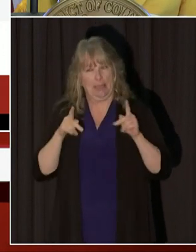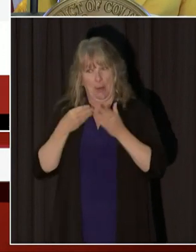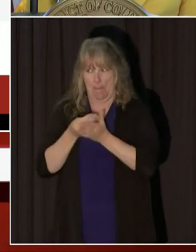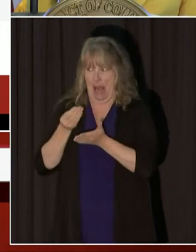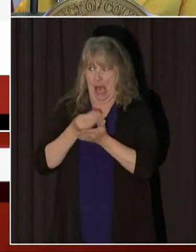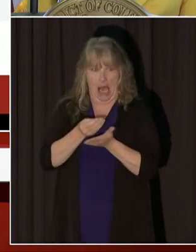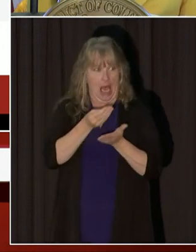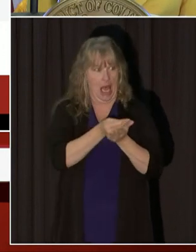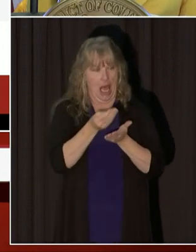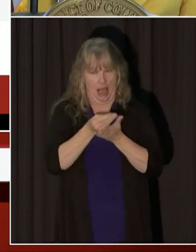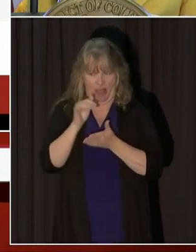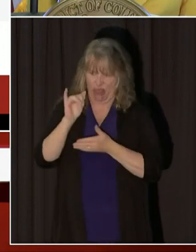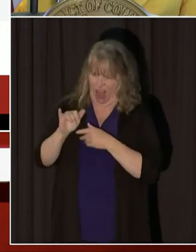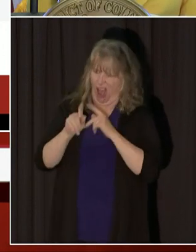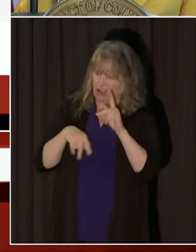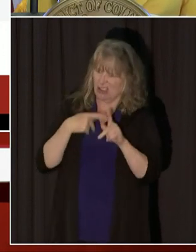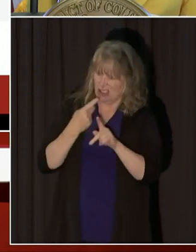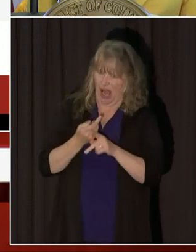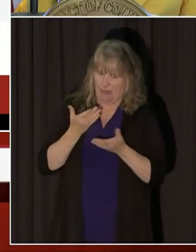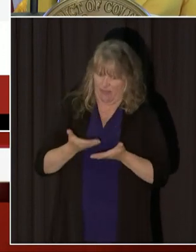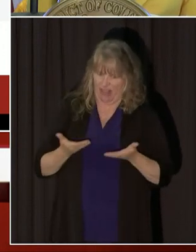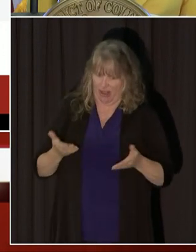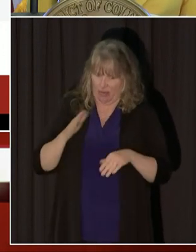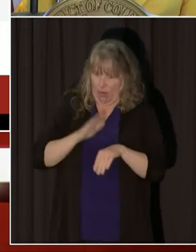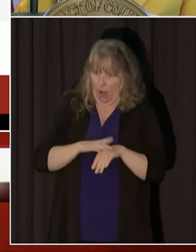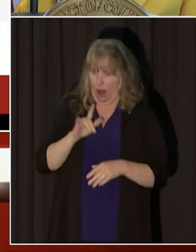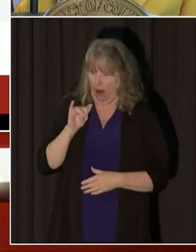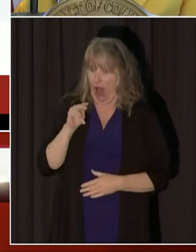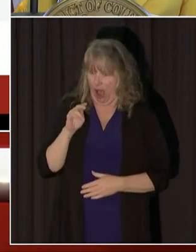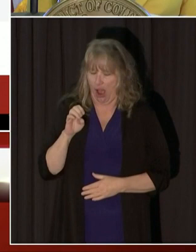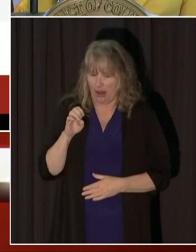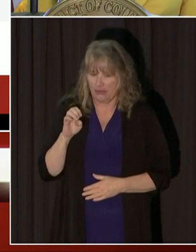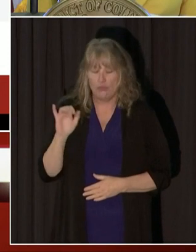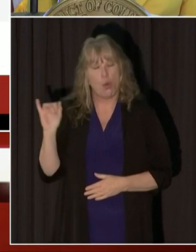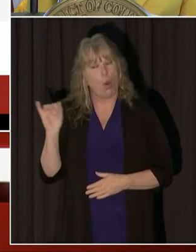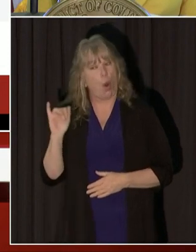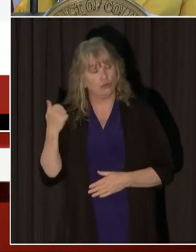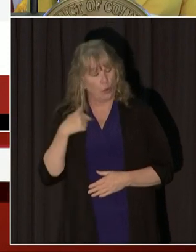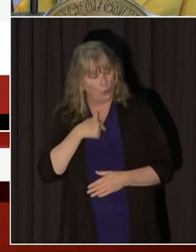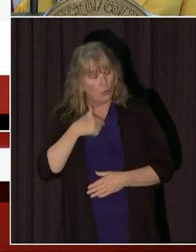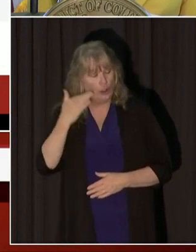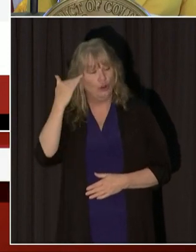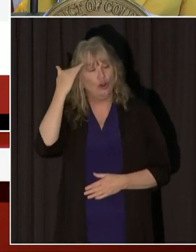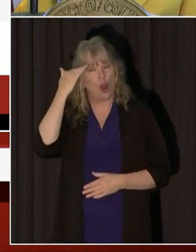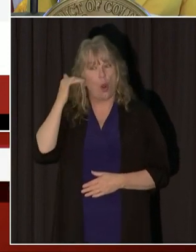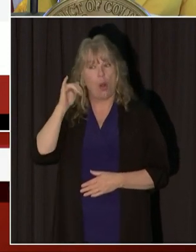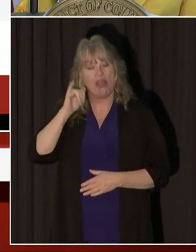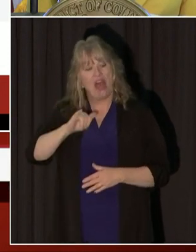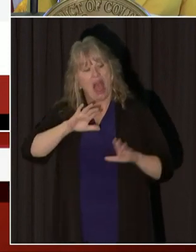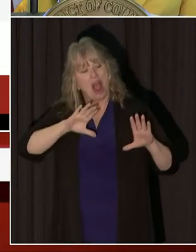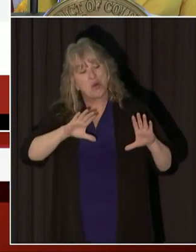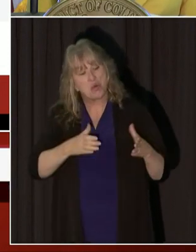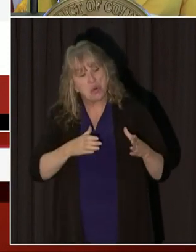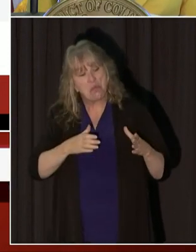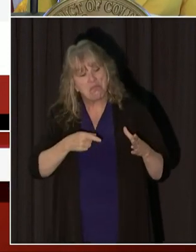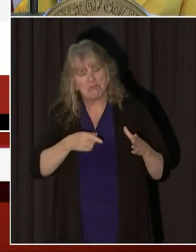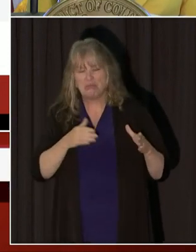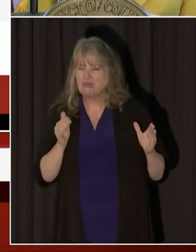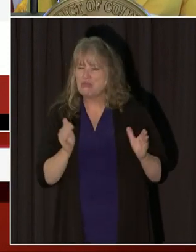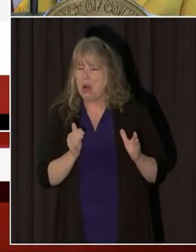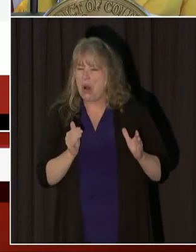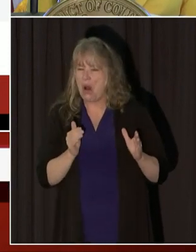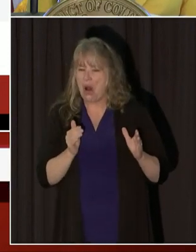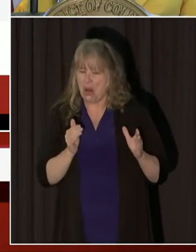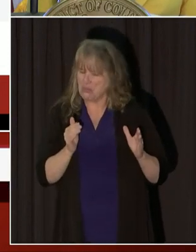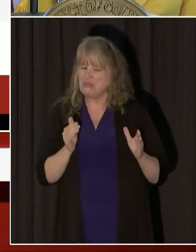types of materials online. And we also know that this is a small enough group that a pilot can be very